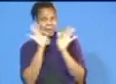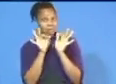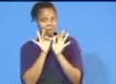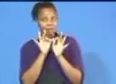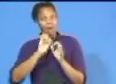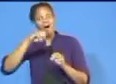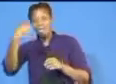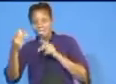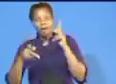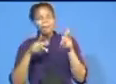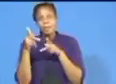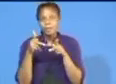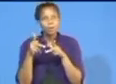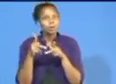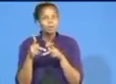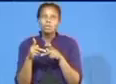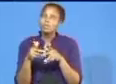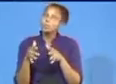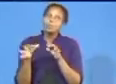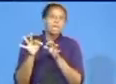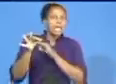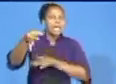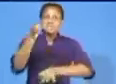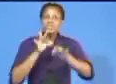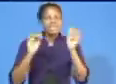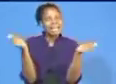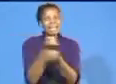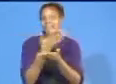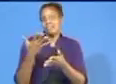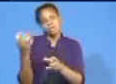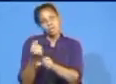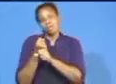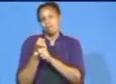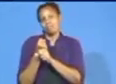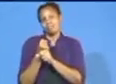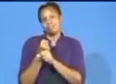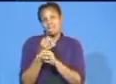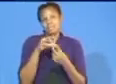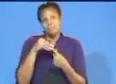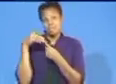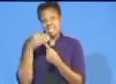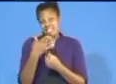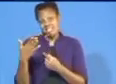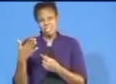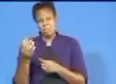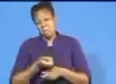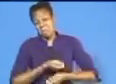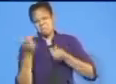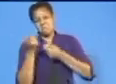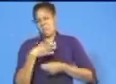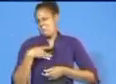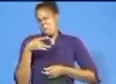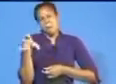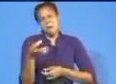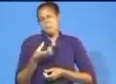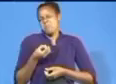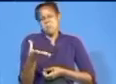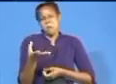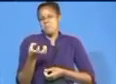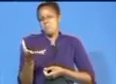give anything to get, even that which we are throwing away in our complaining